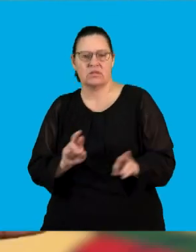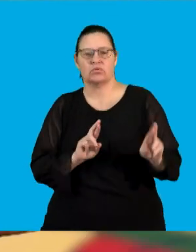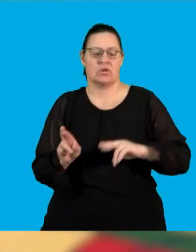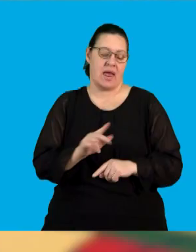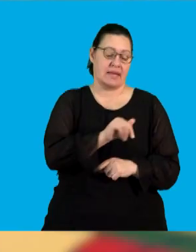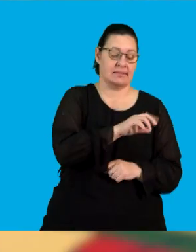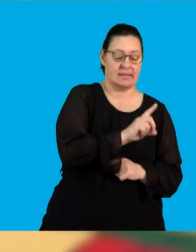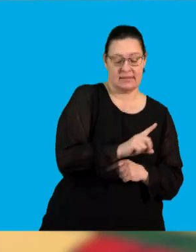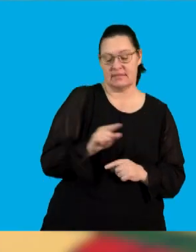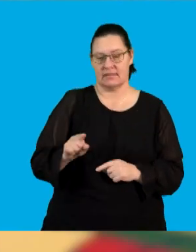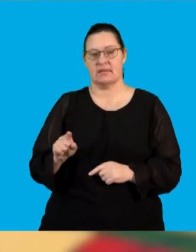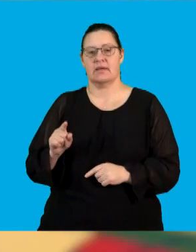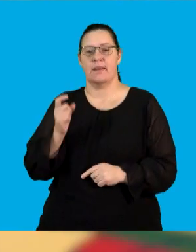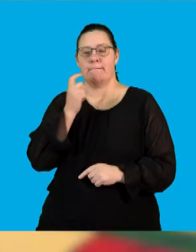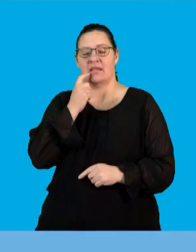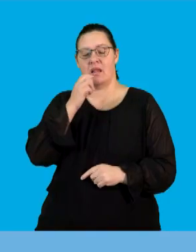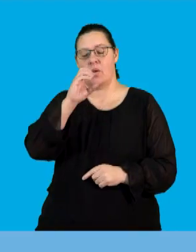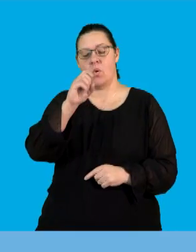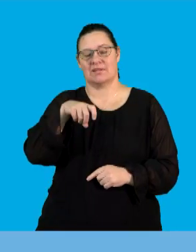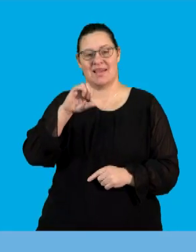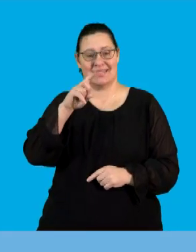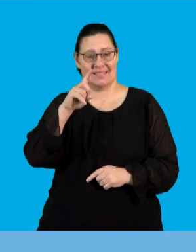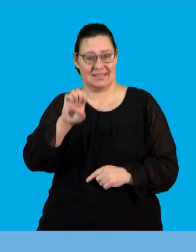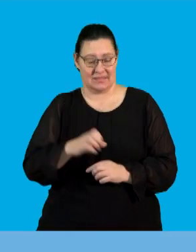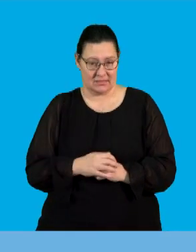between acid and metal oxide.